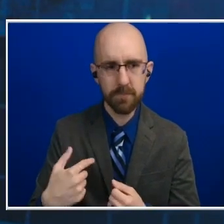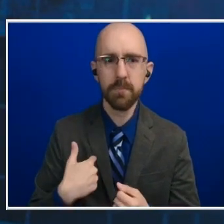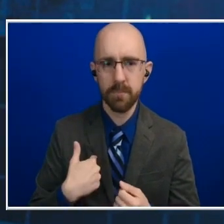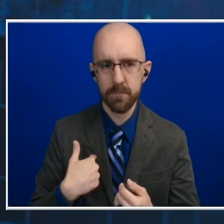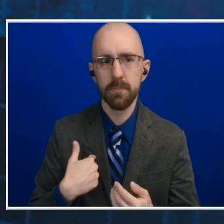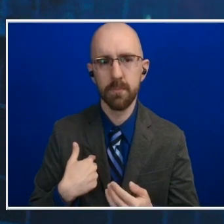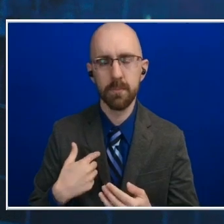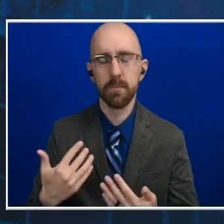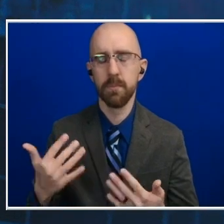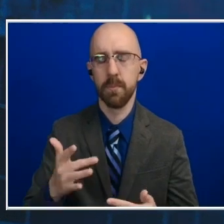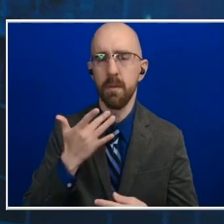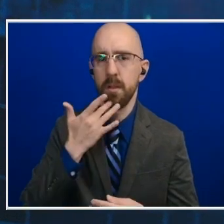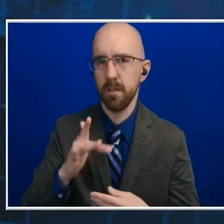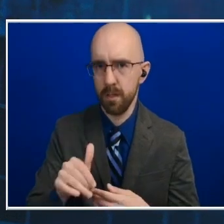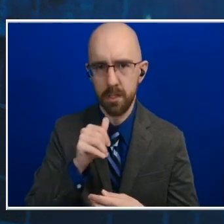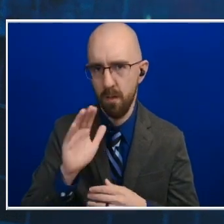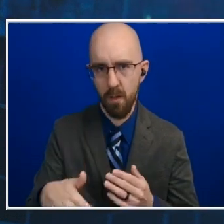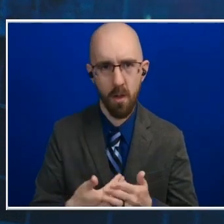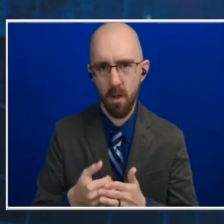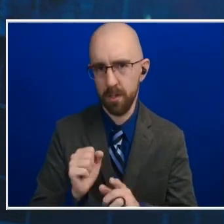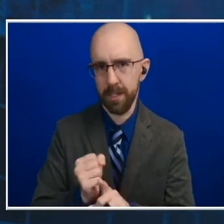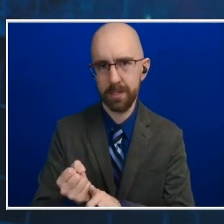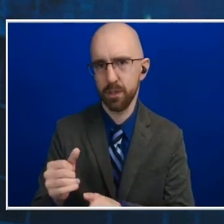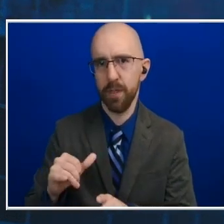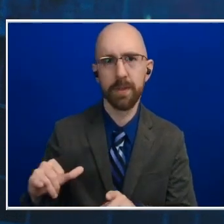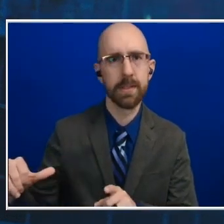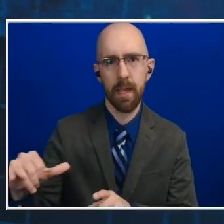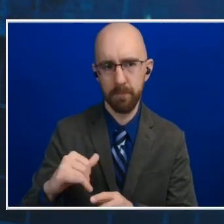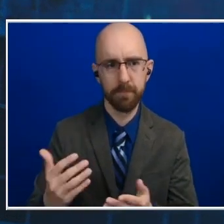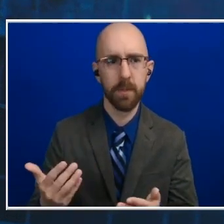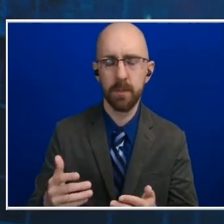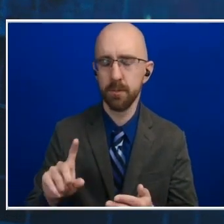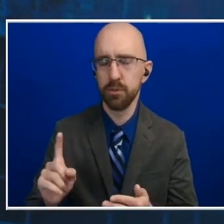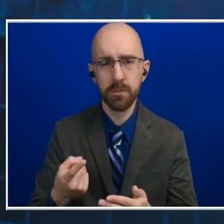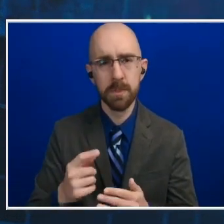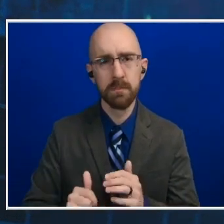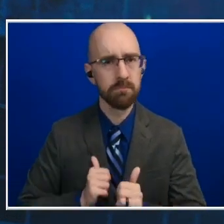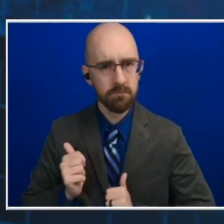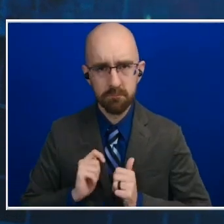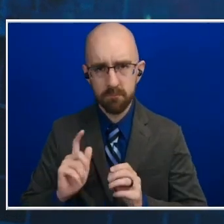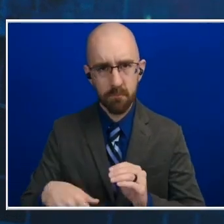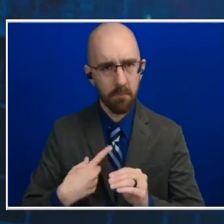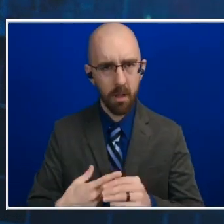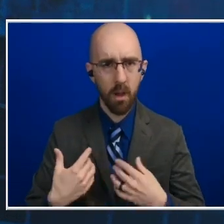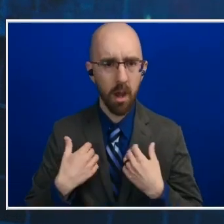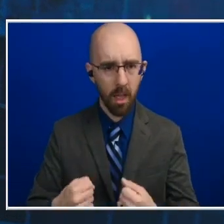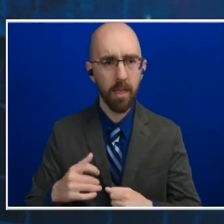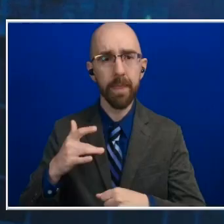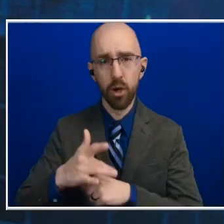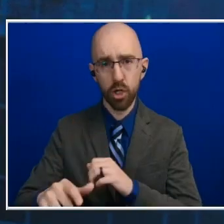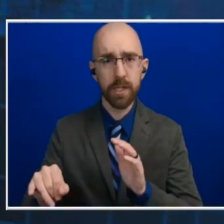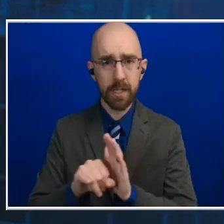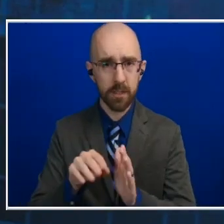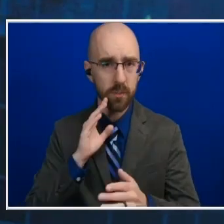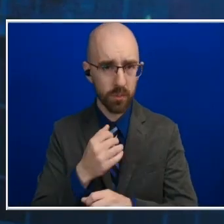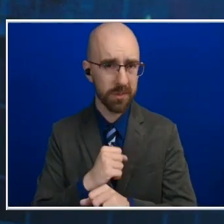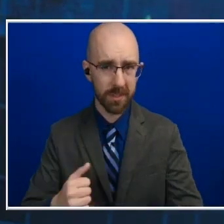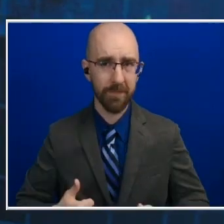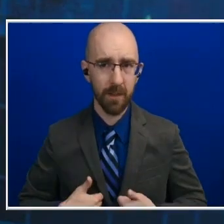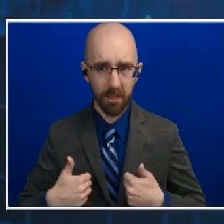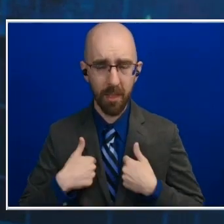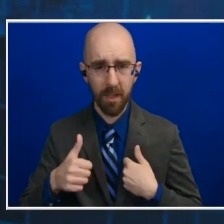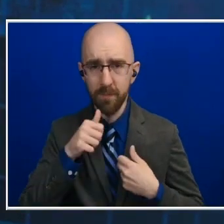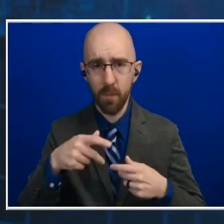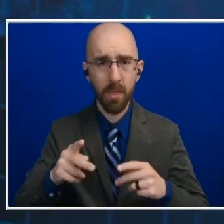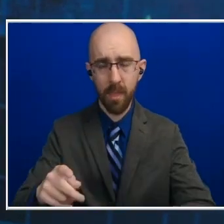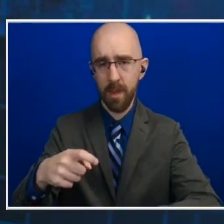all cases are the same, so just be adamant about your health. Early detection does save lives. Don't let the time fool you